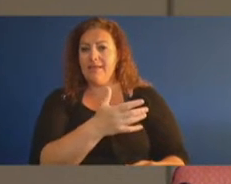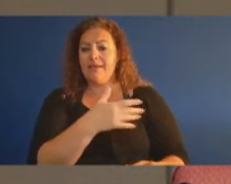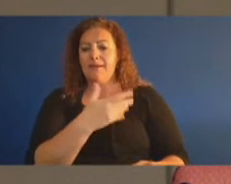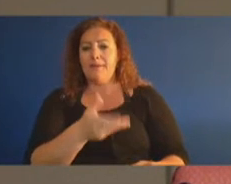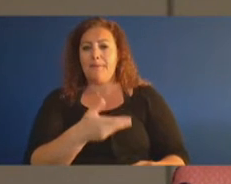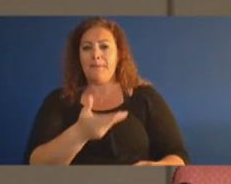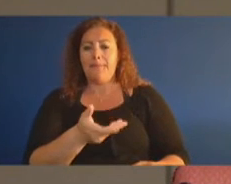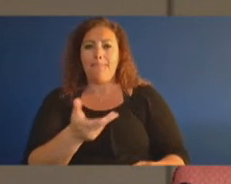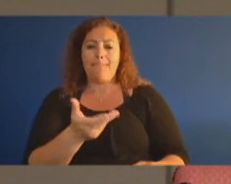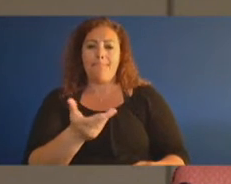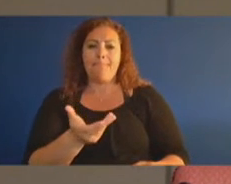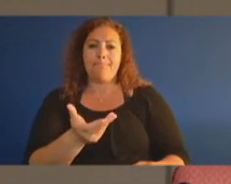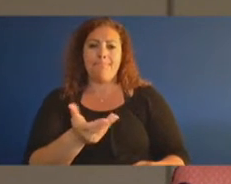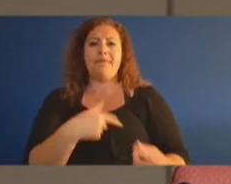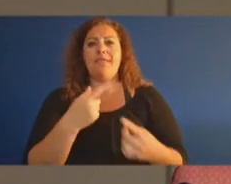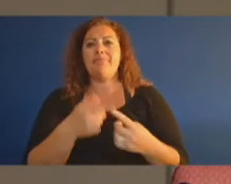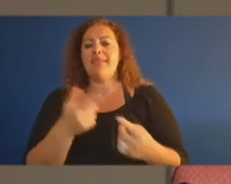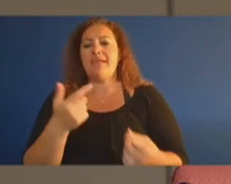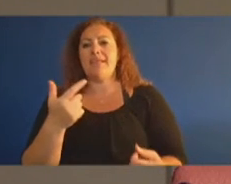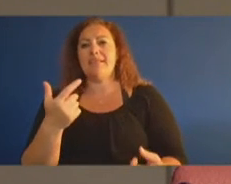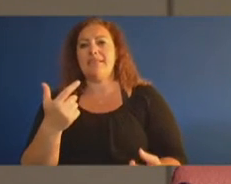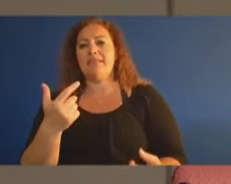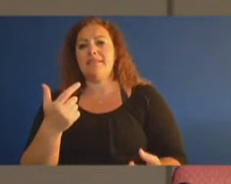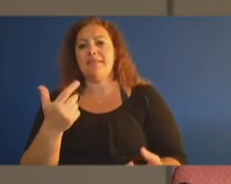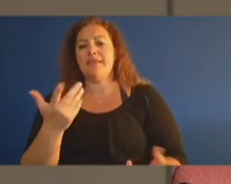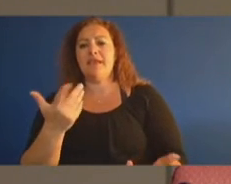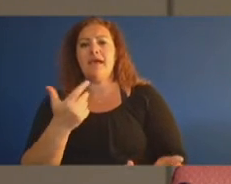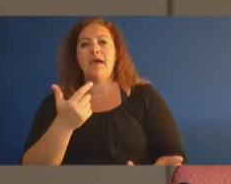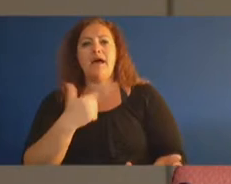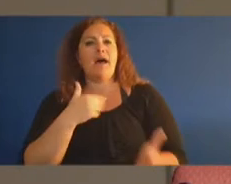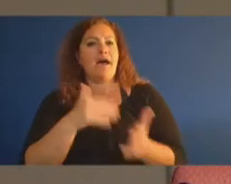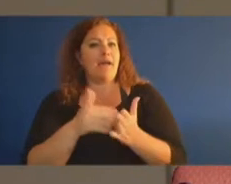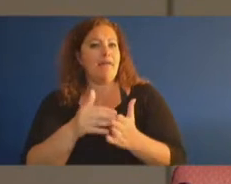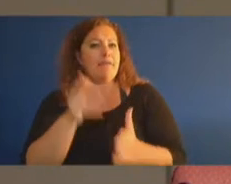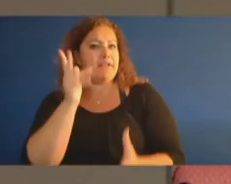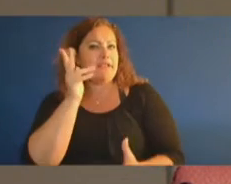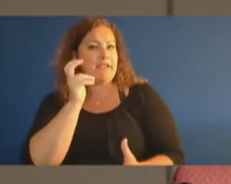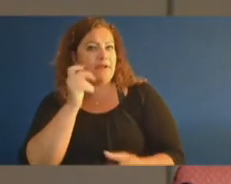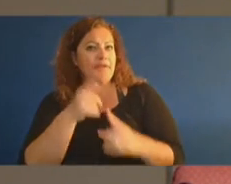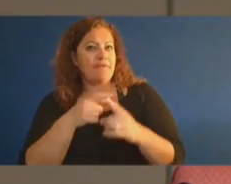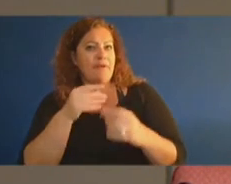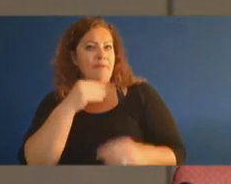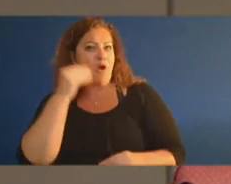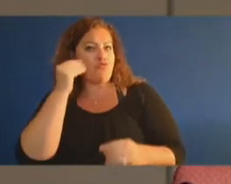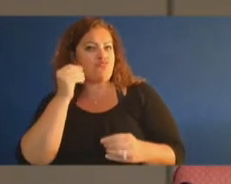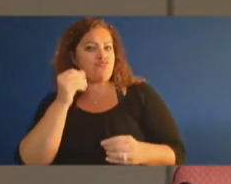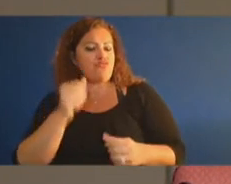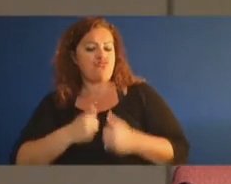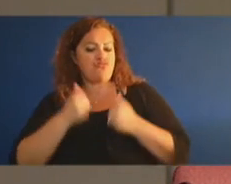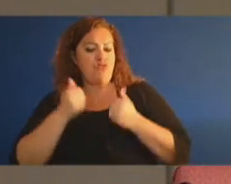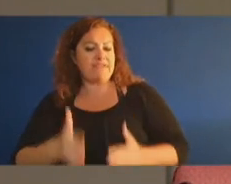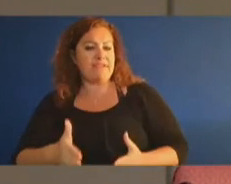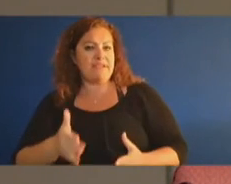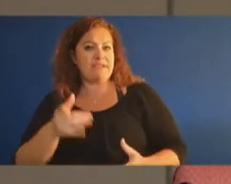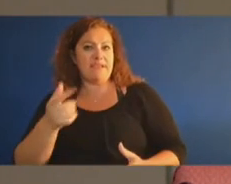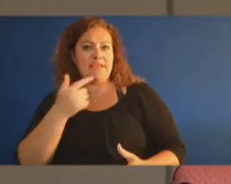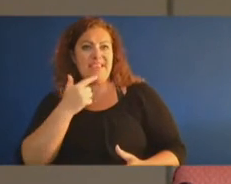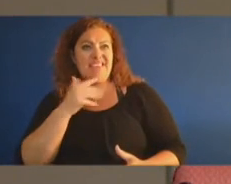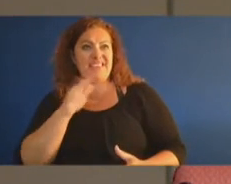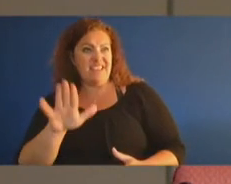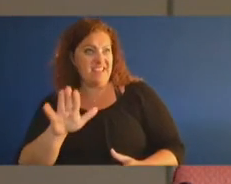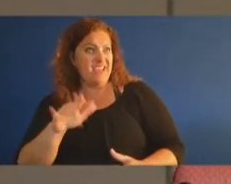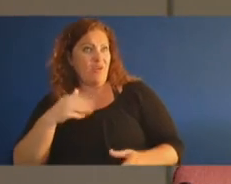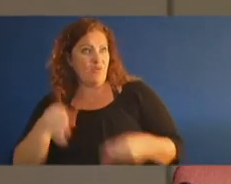um then I I often hear from our residents that we provided inputs along the way